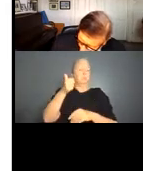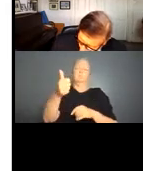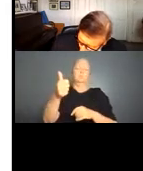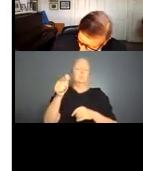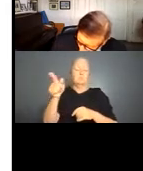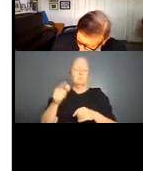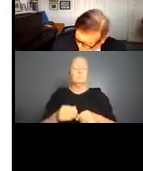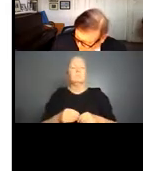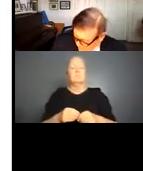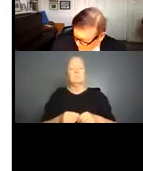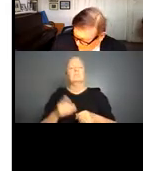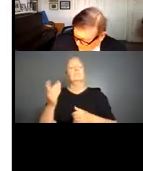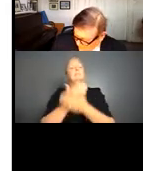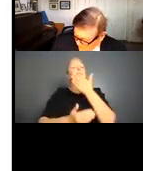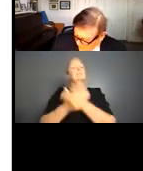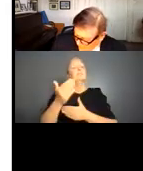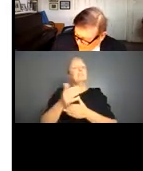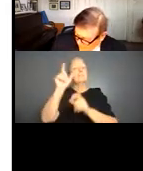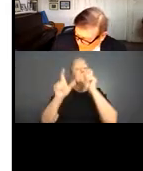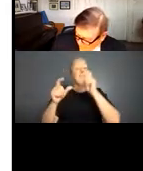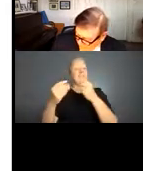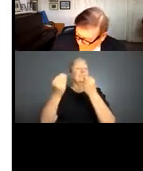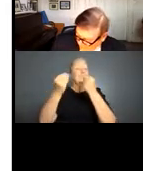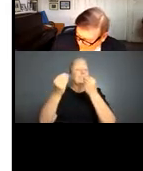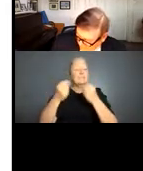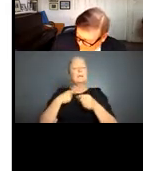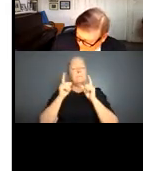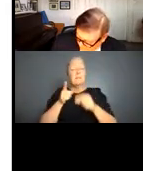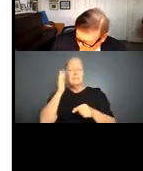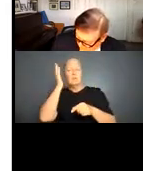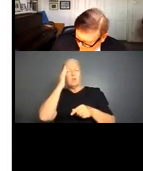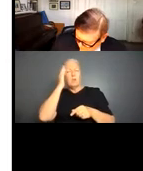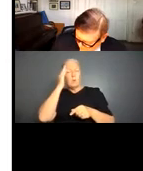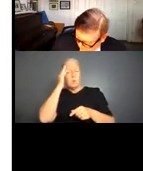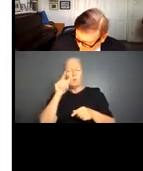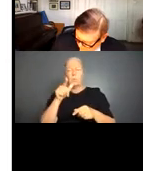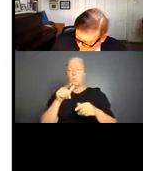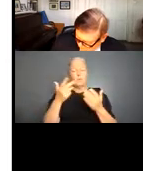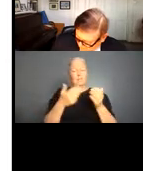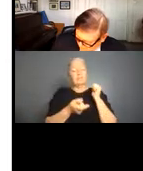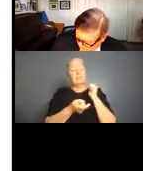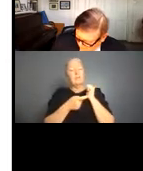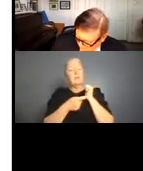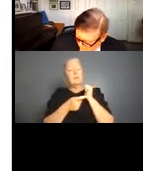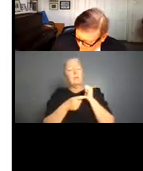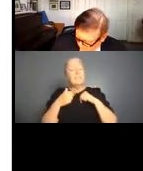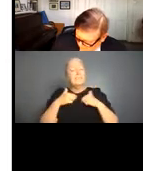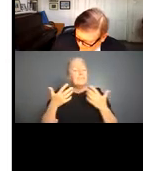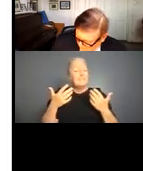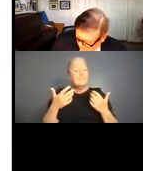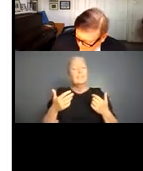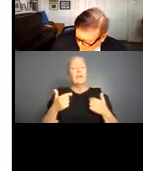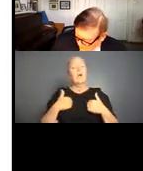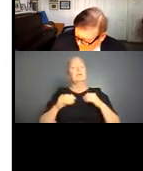As a disabled teacher, I had to learn new technology to take part in the teaching process, and I think I could not teach so well, but when I teach in